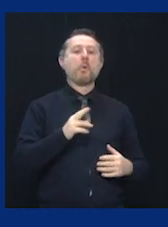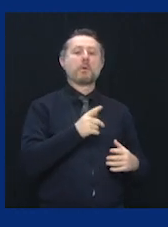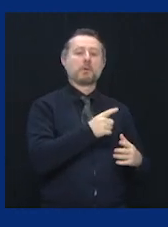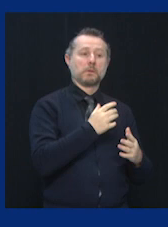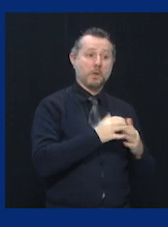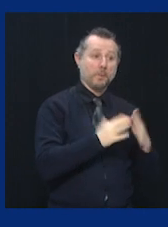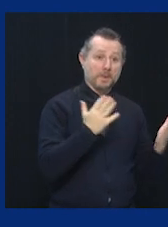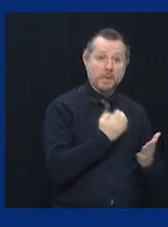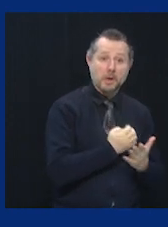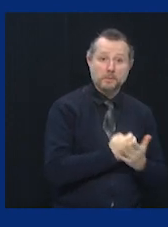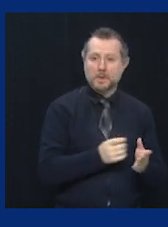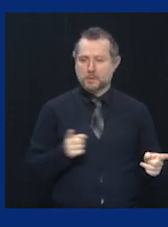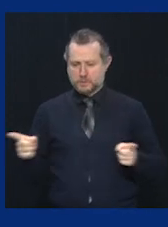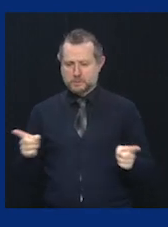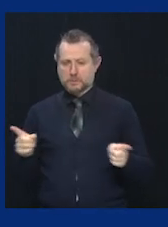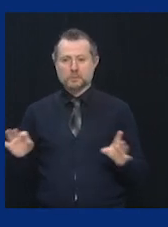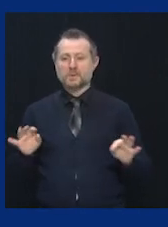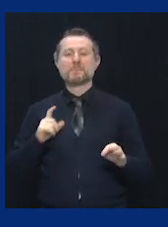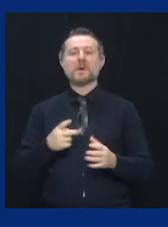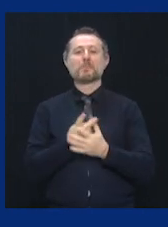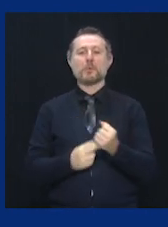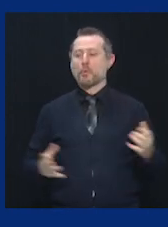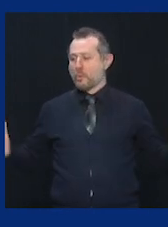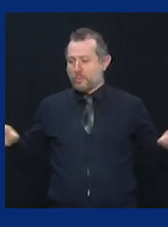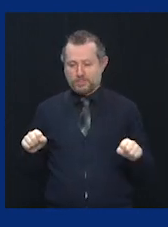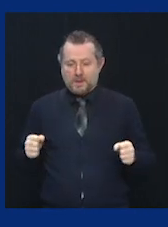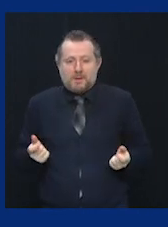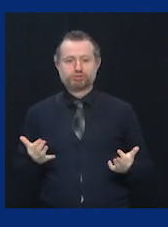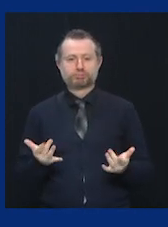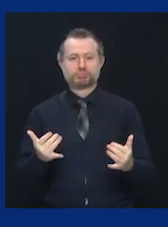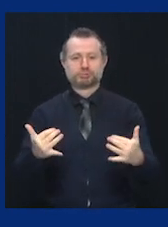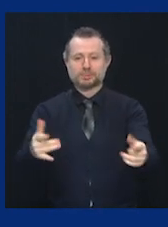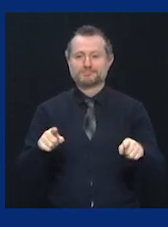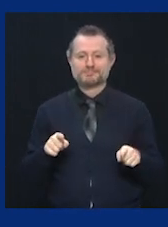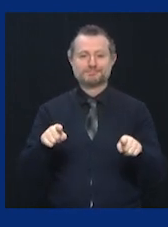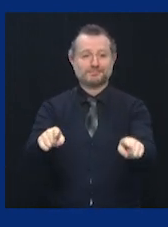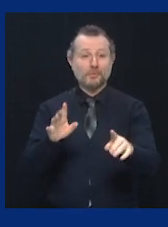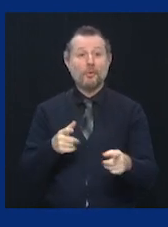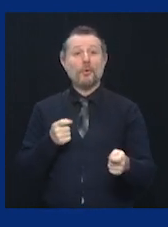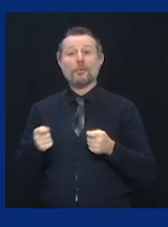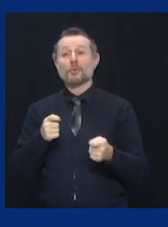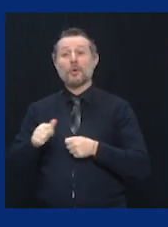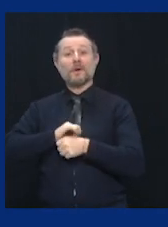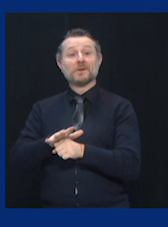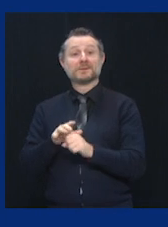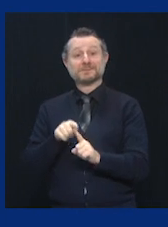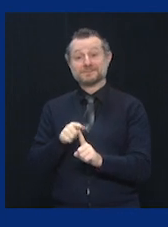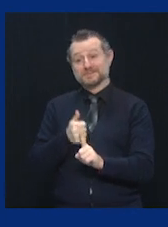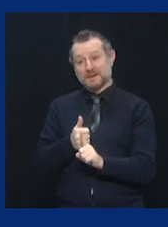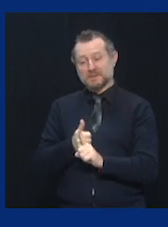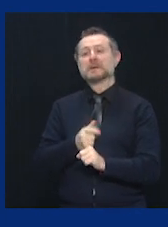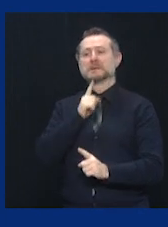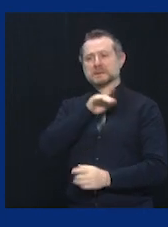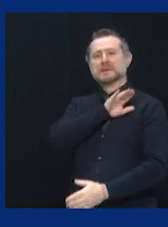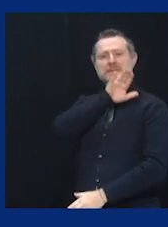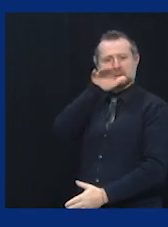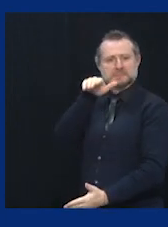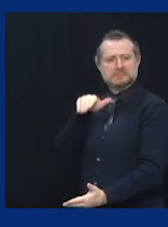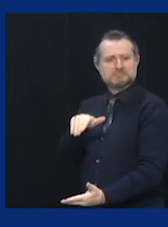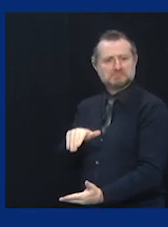On controlling the COVID spread, the good news is the number is down, and it has been